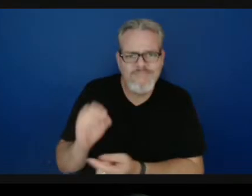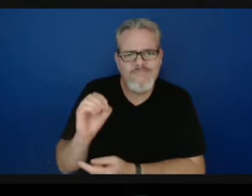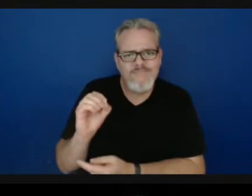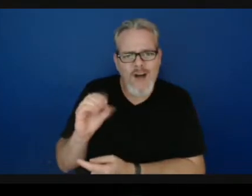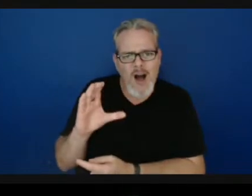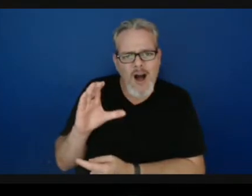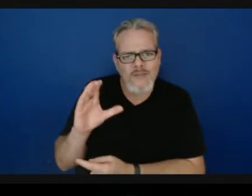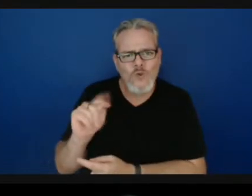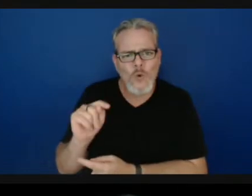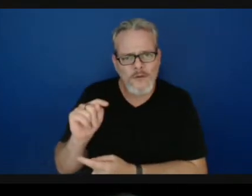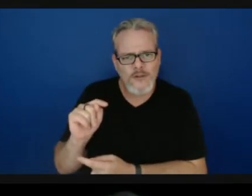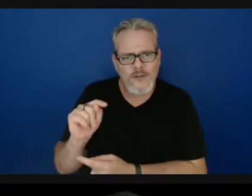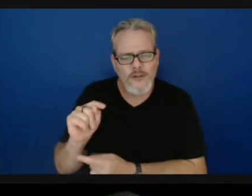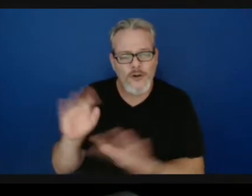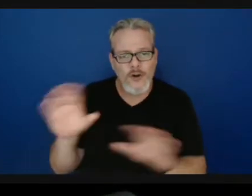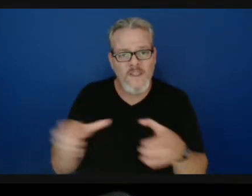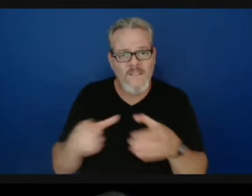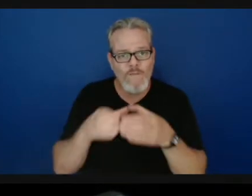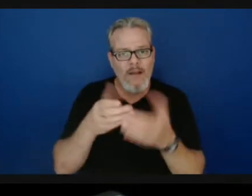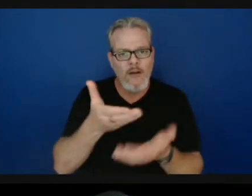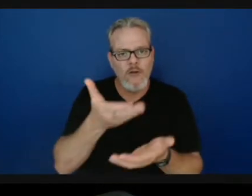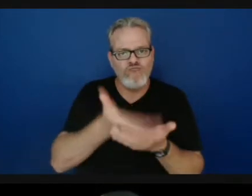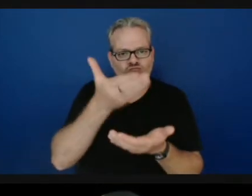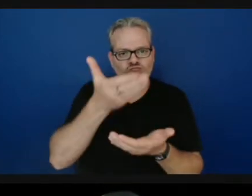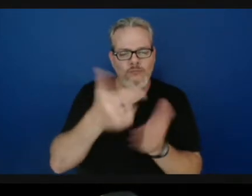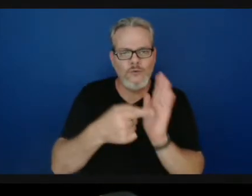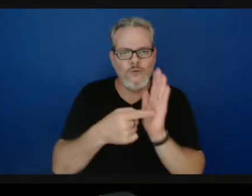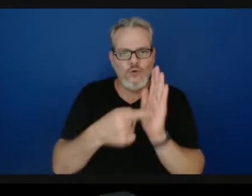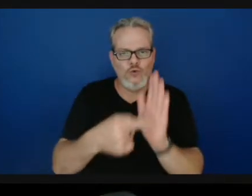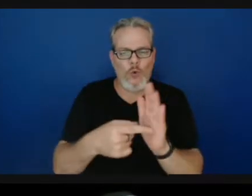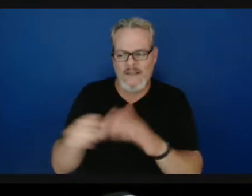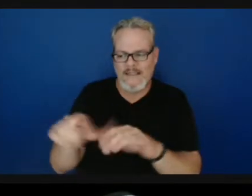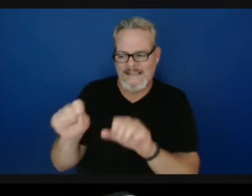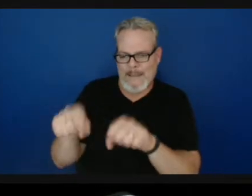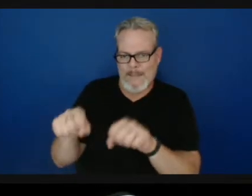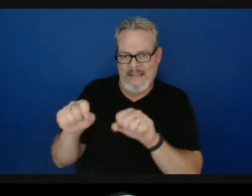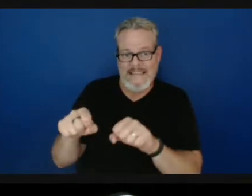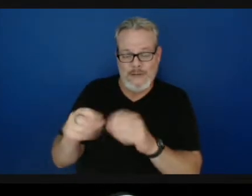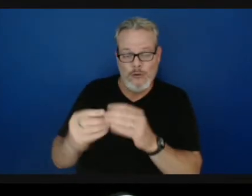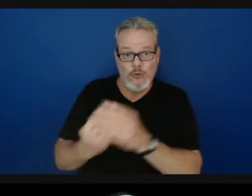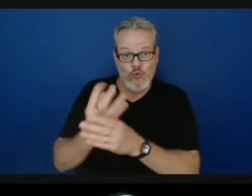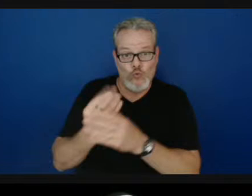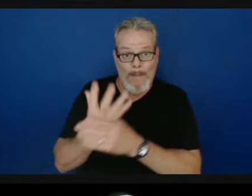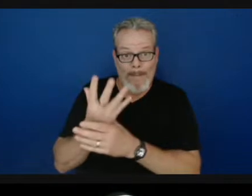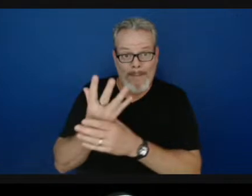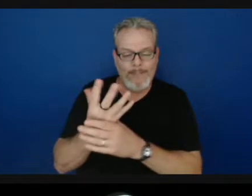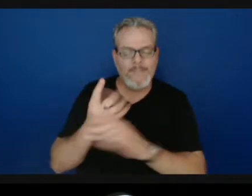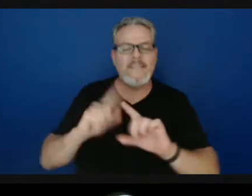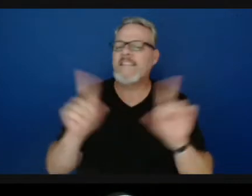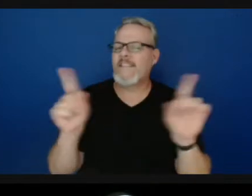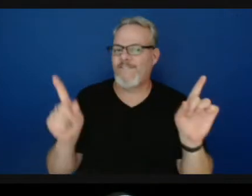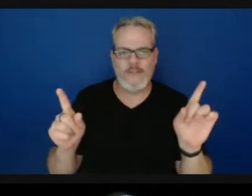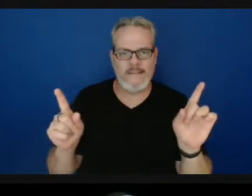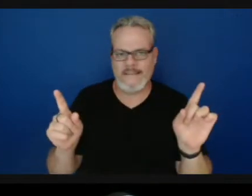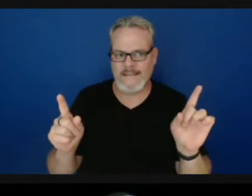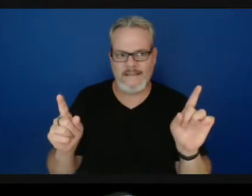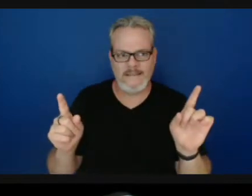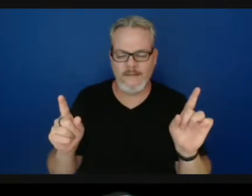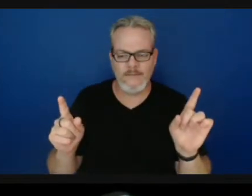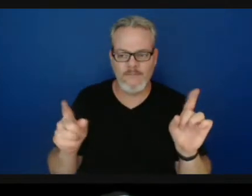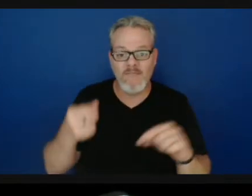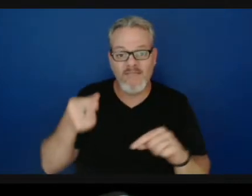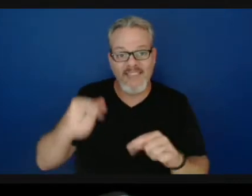has shown that its threshold to erupt is a little different, right? In this